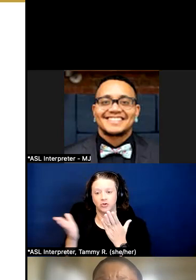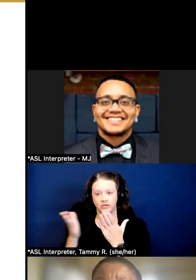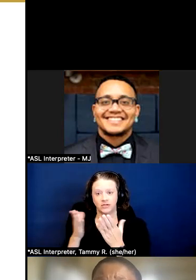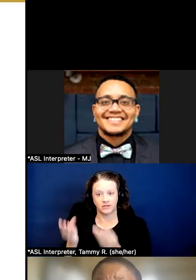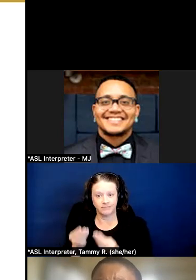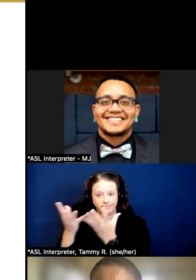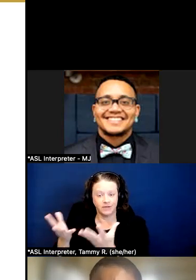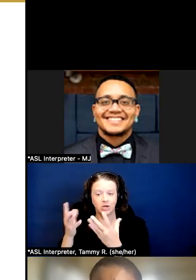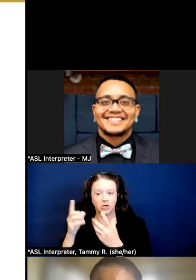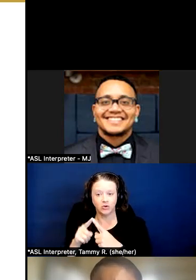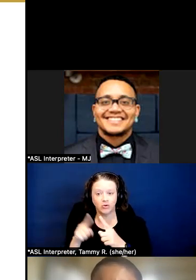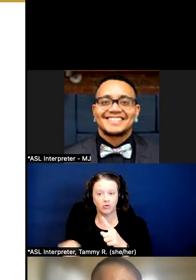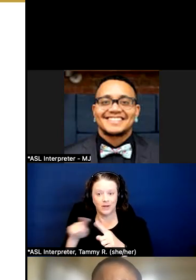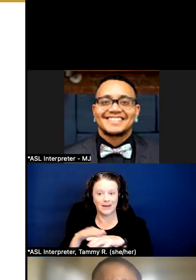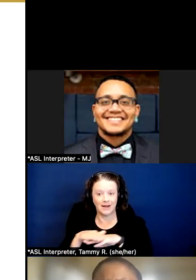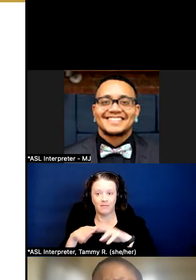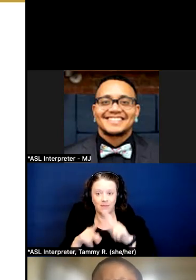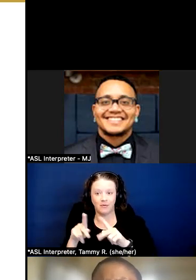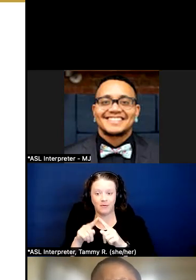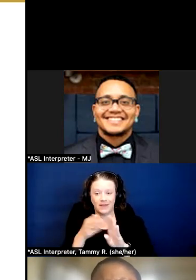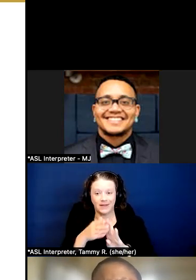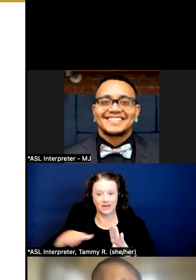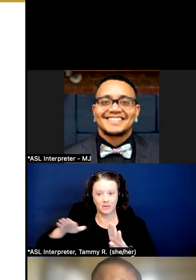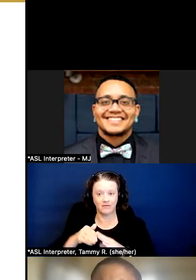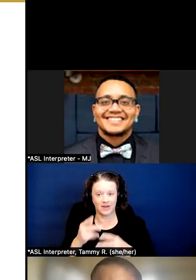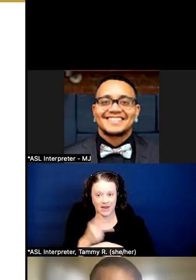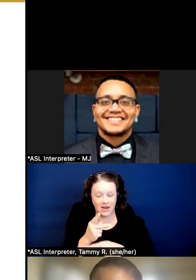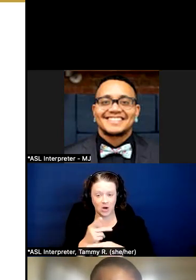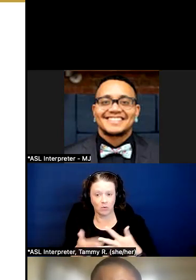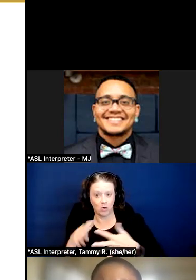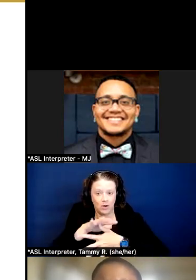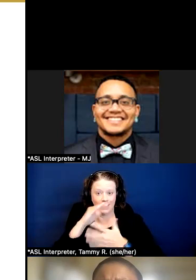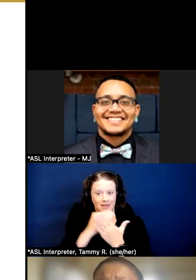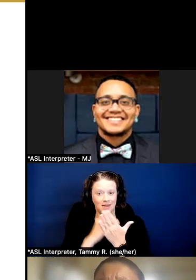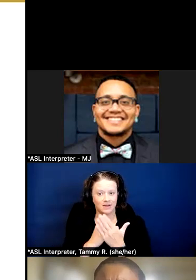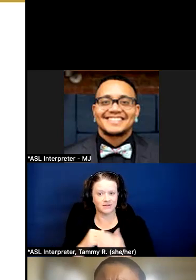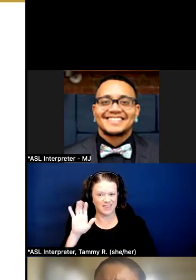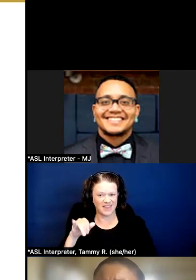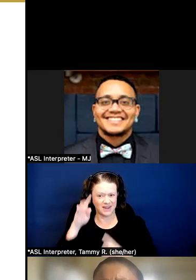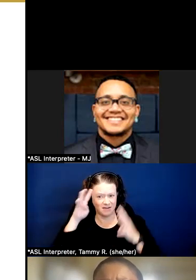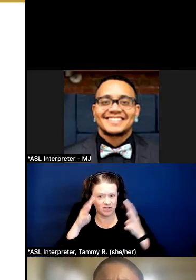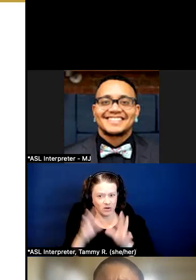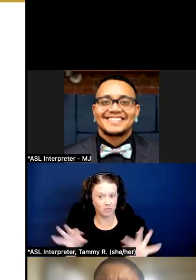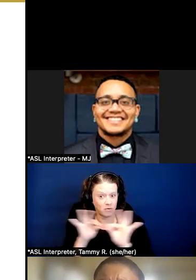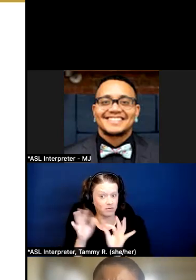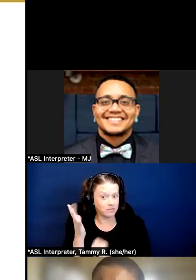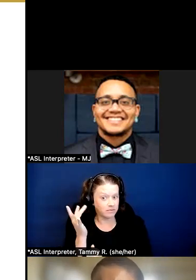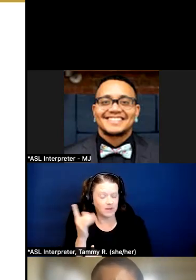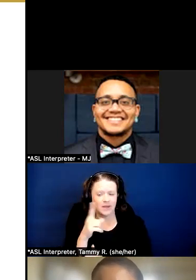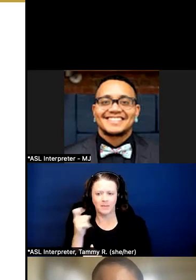Care priority list. Now, why this is a very important innovation is because it allows culturally